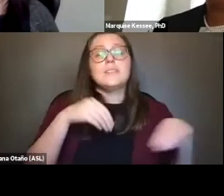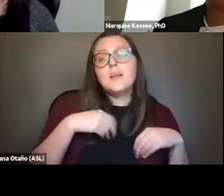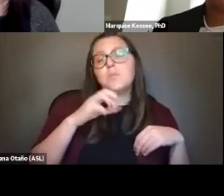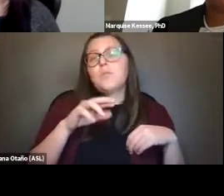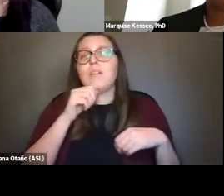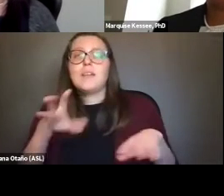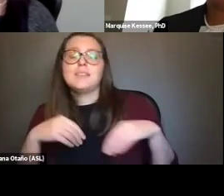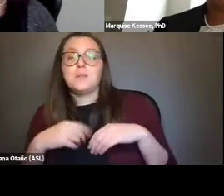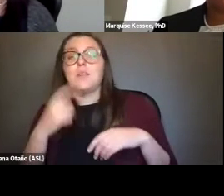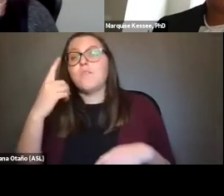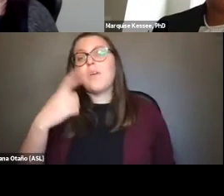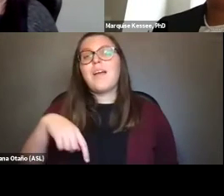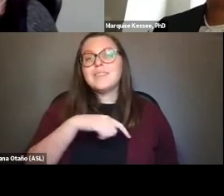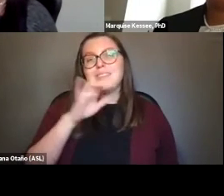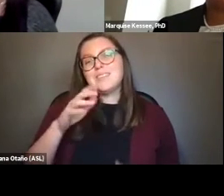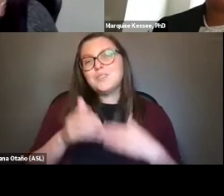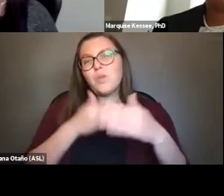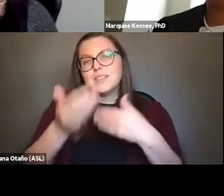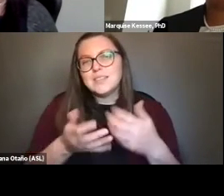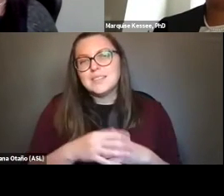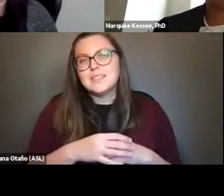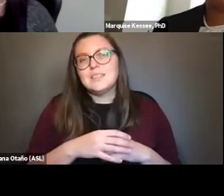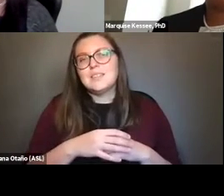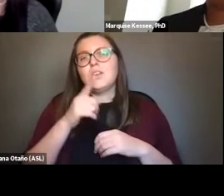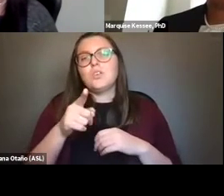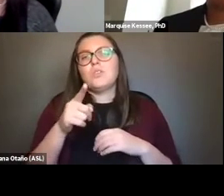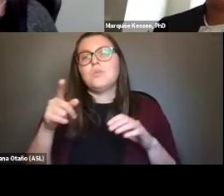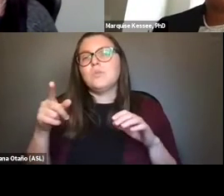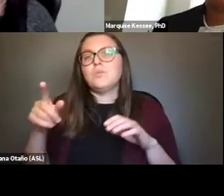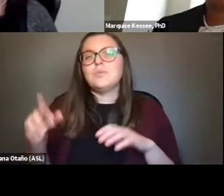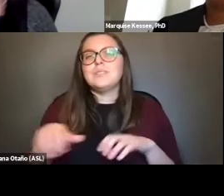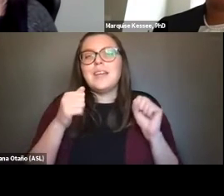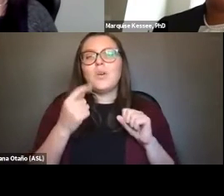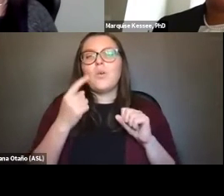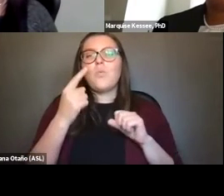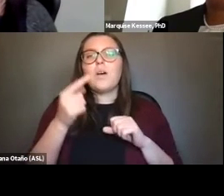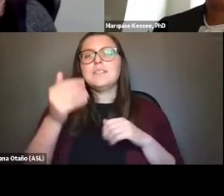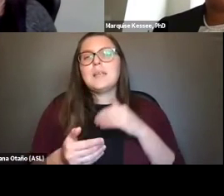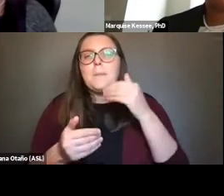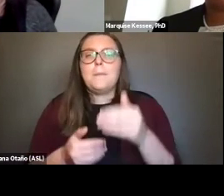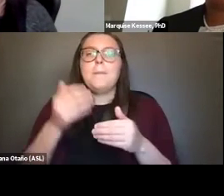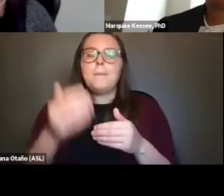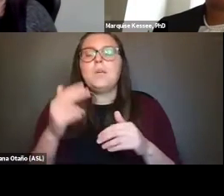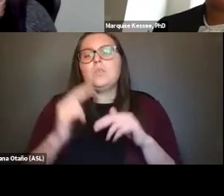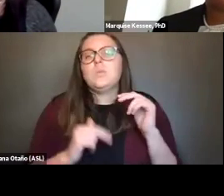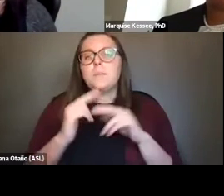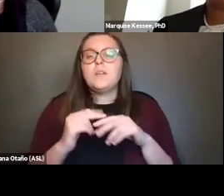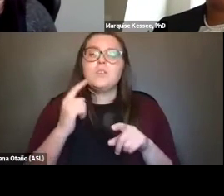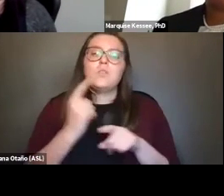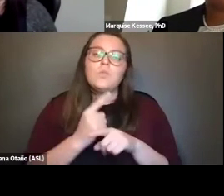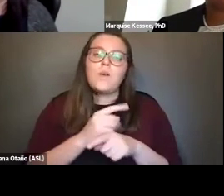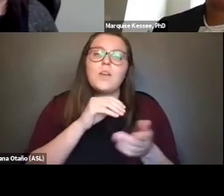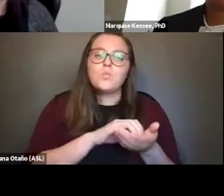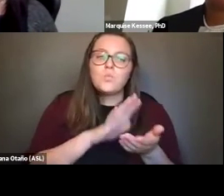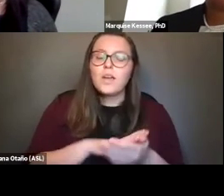really, admissions is a process that you take one step at a time, building the appropriate record, building the appropriate application,